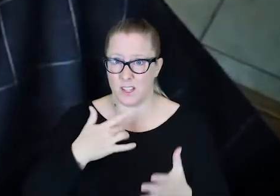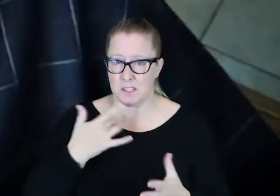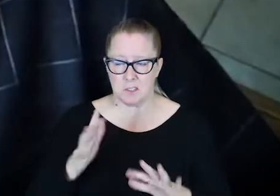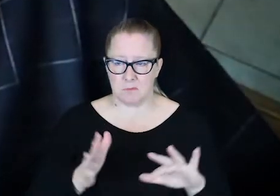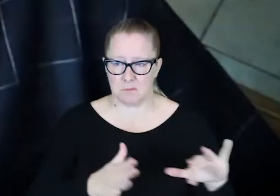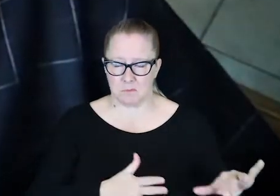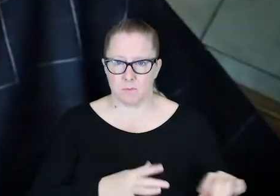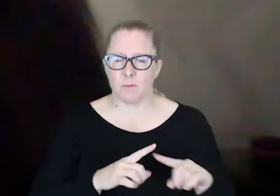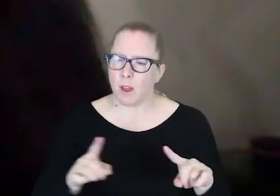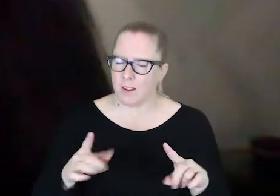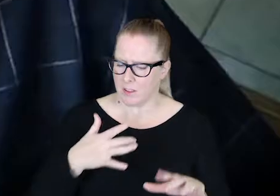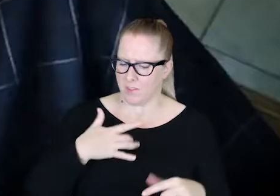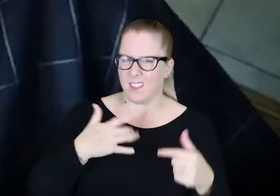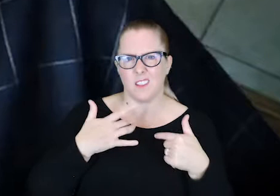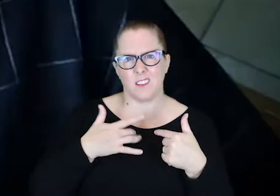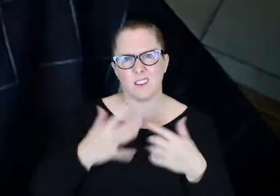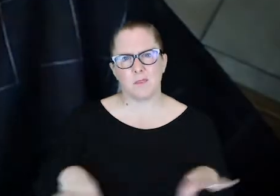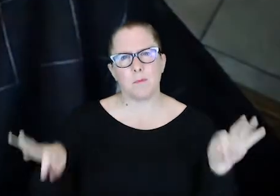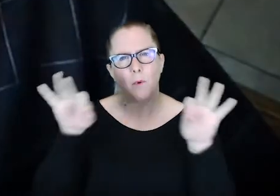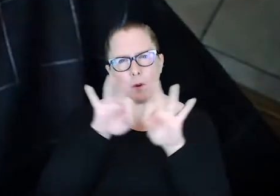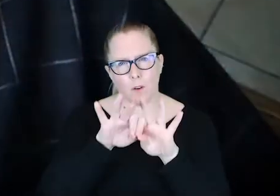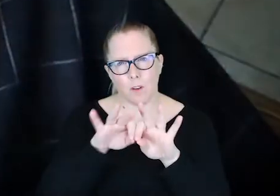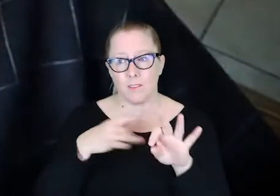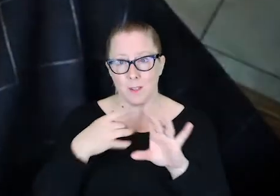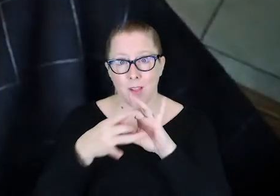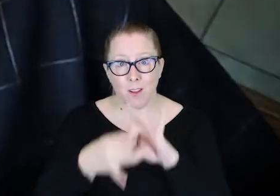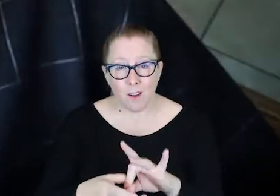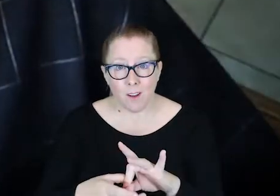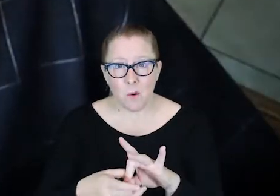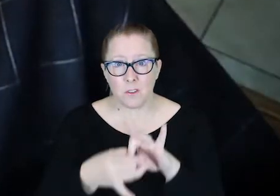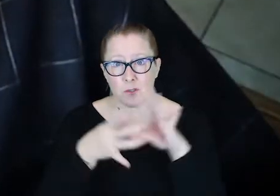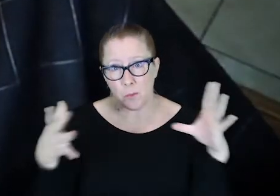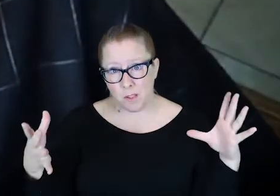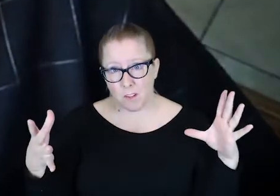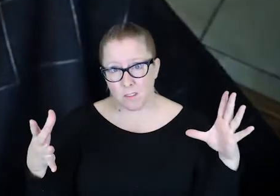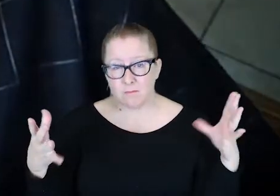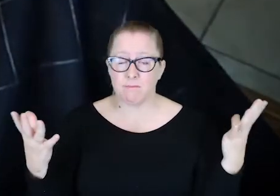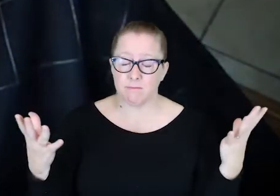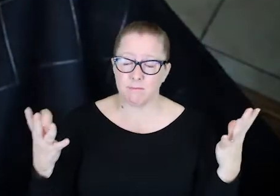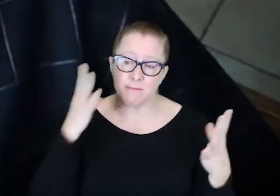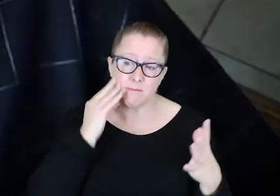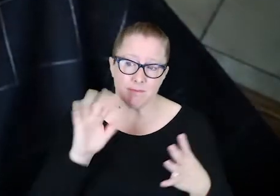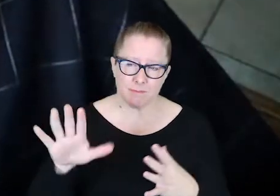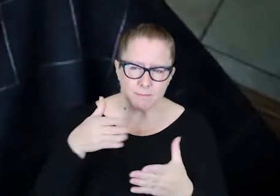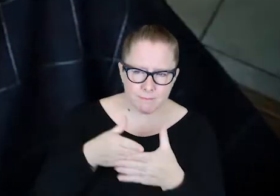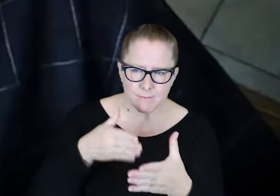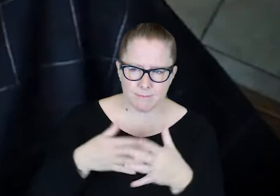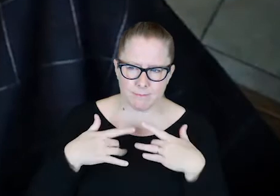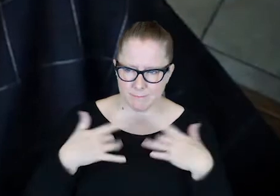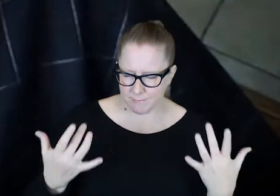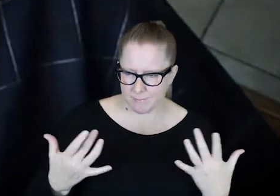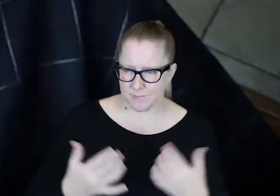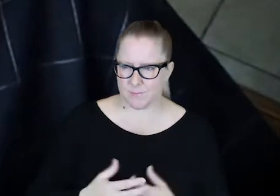us feel like we belong or feel like we don't belong. Can you tell us a little bit about your experience with